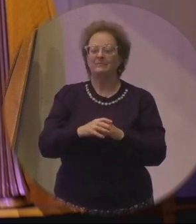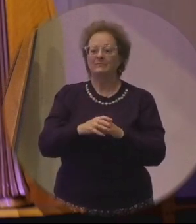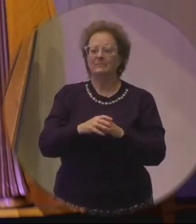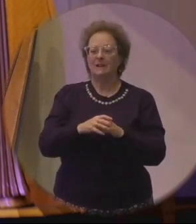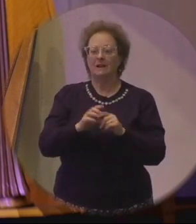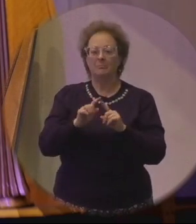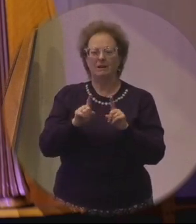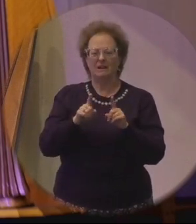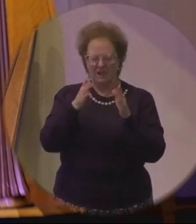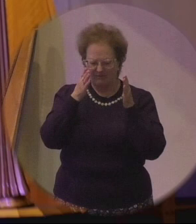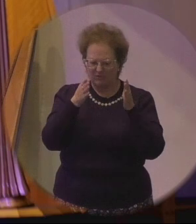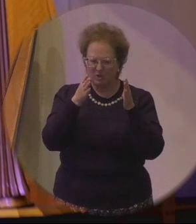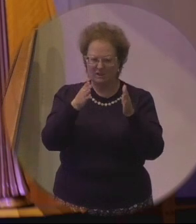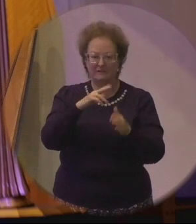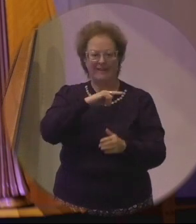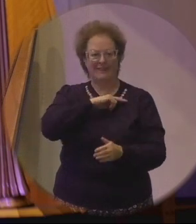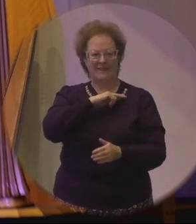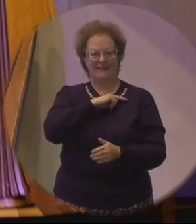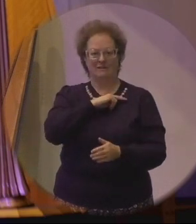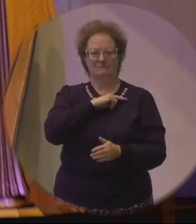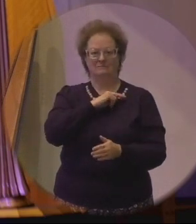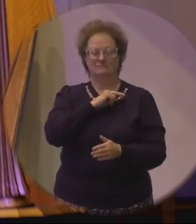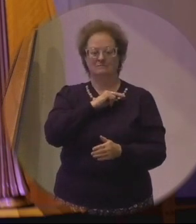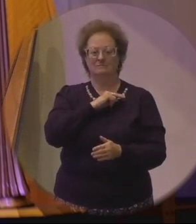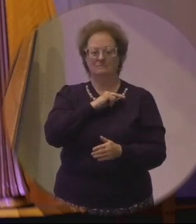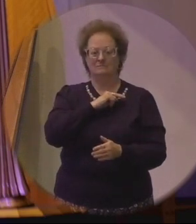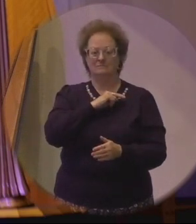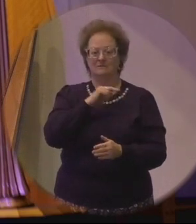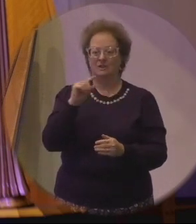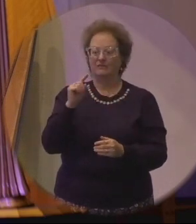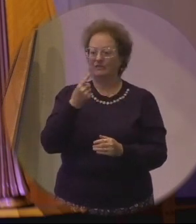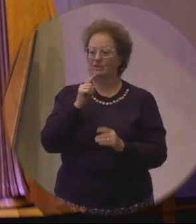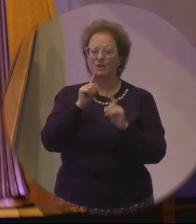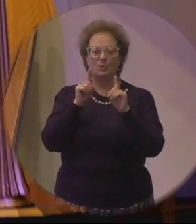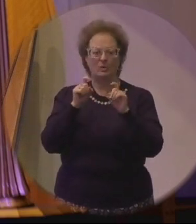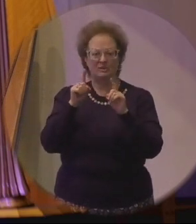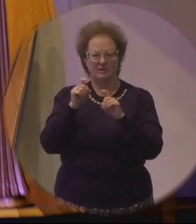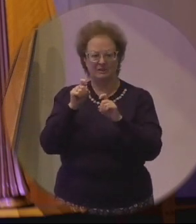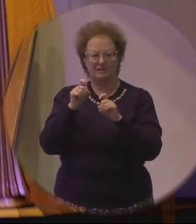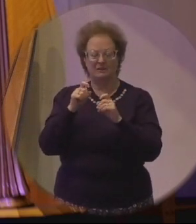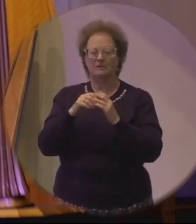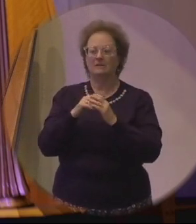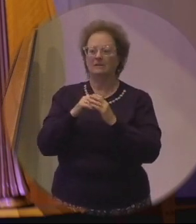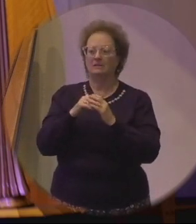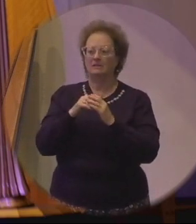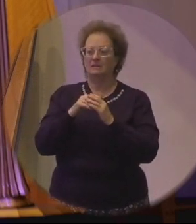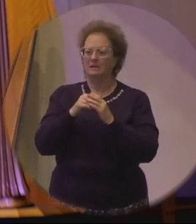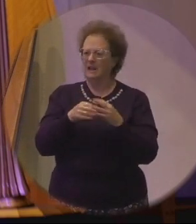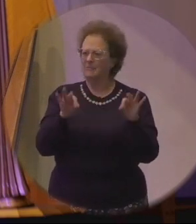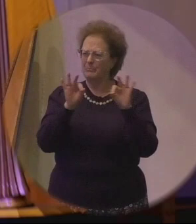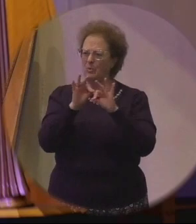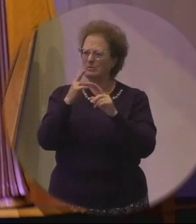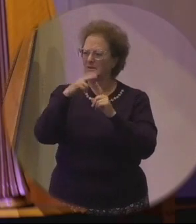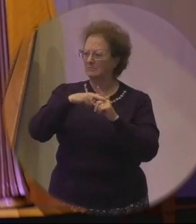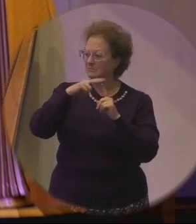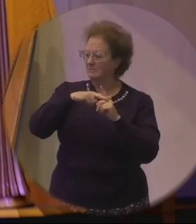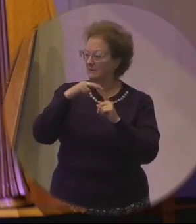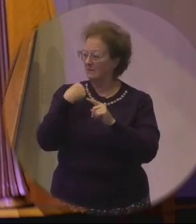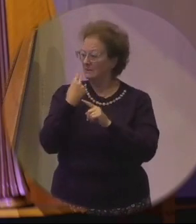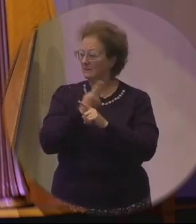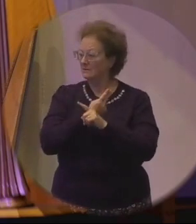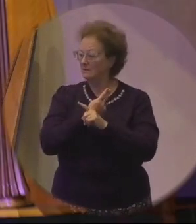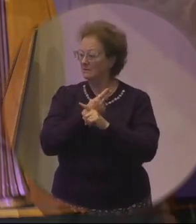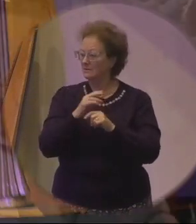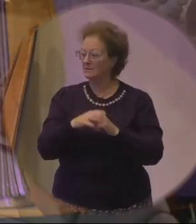focus mostly on Nathanael here because that statement or that first question he asked has some important implications for you and for